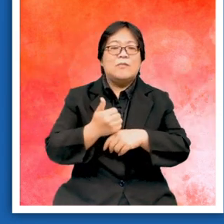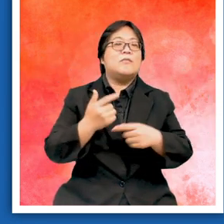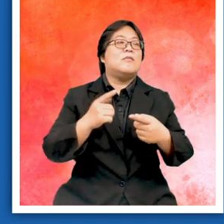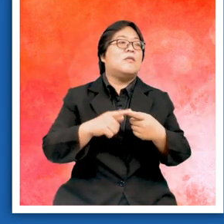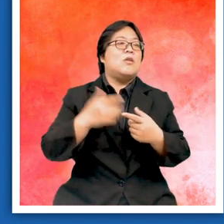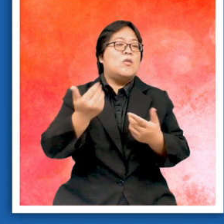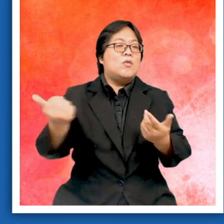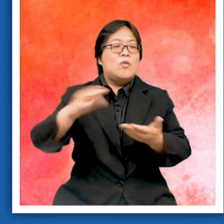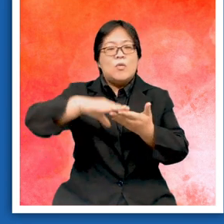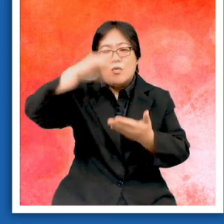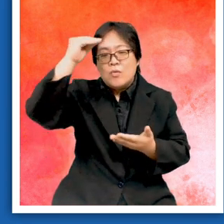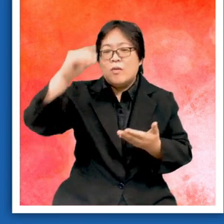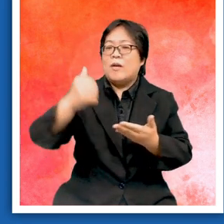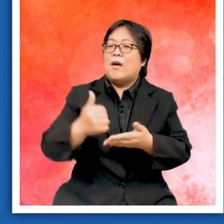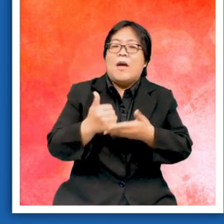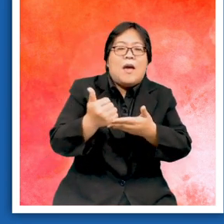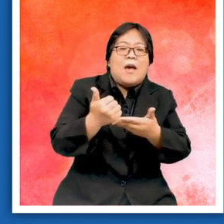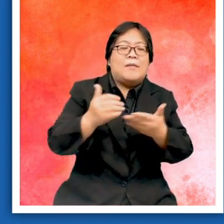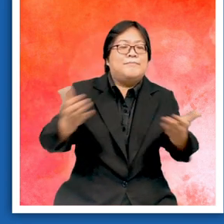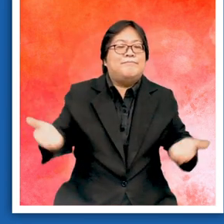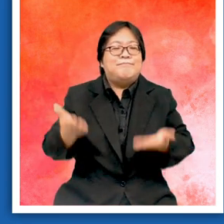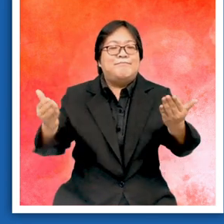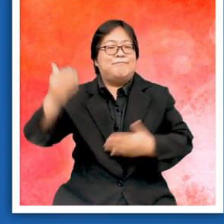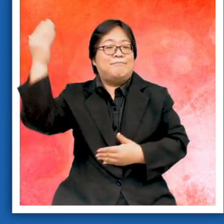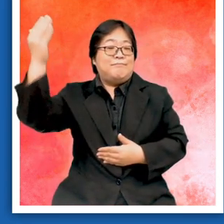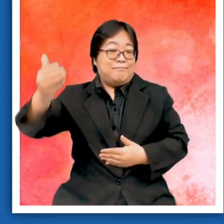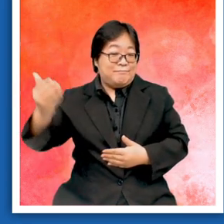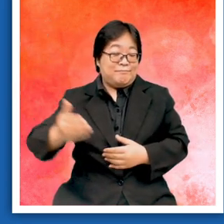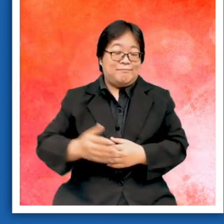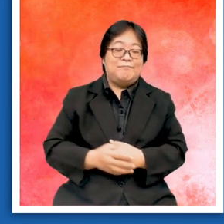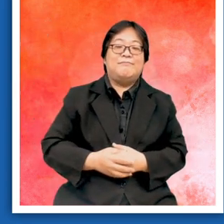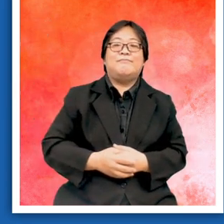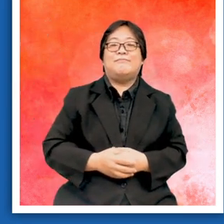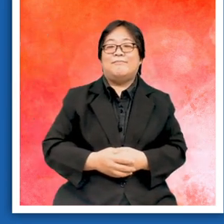e-learning tools, and help inspire our educators.